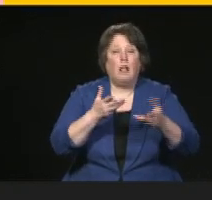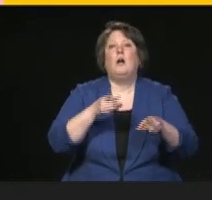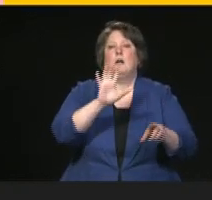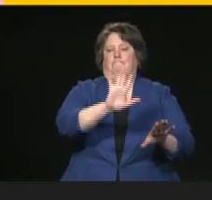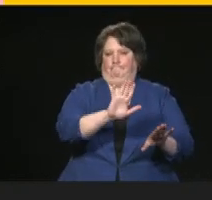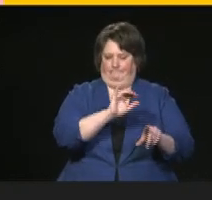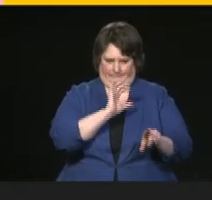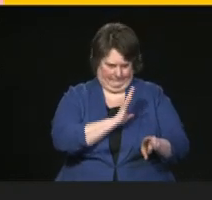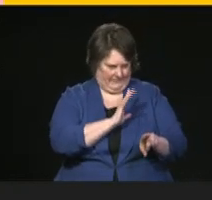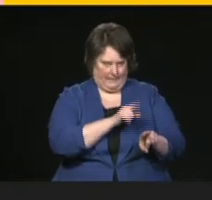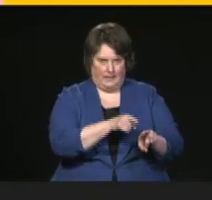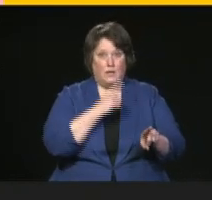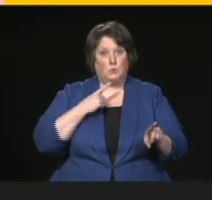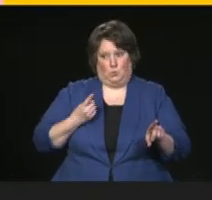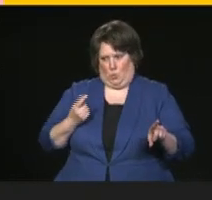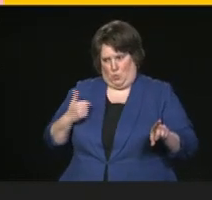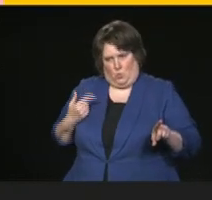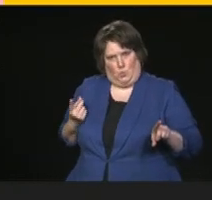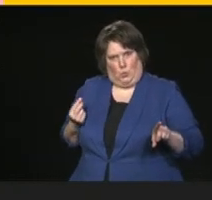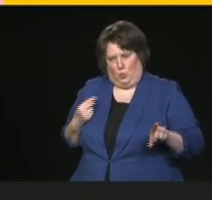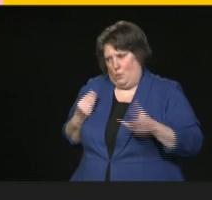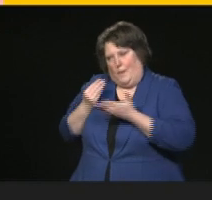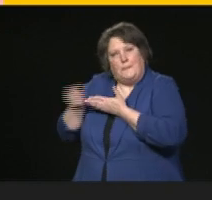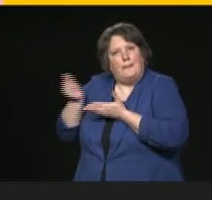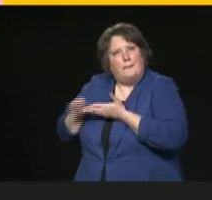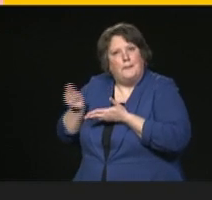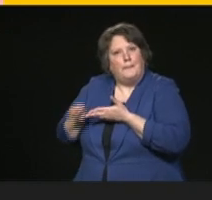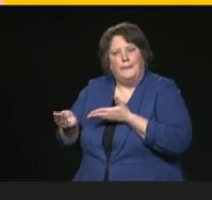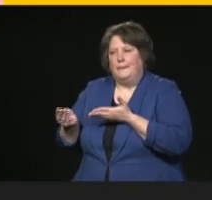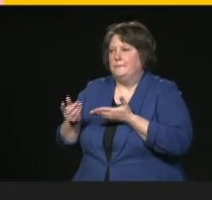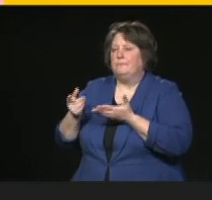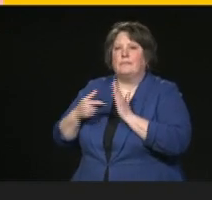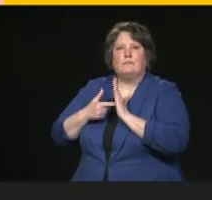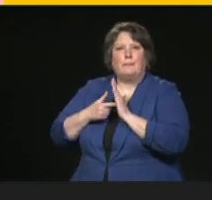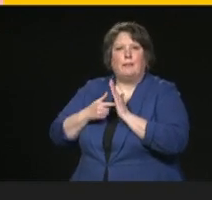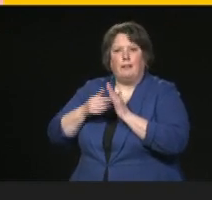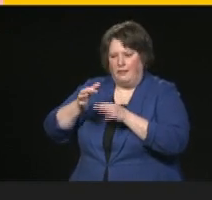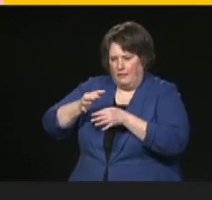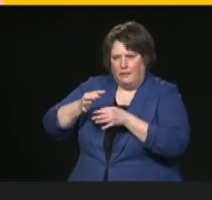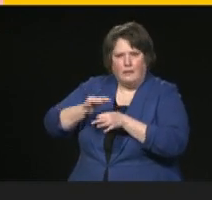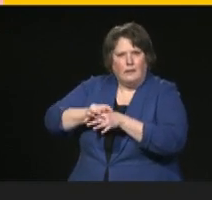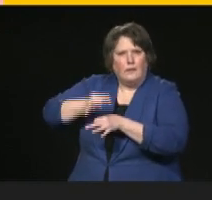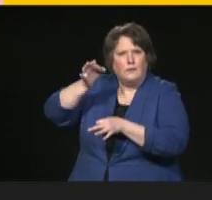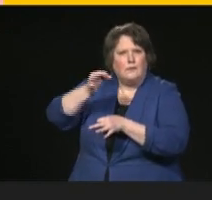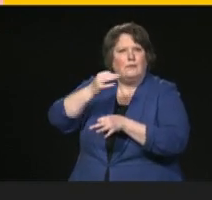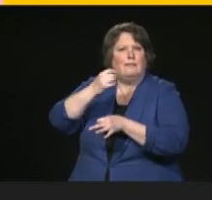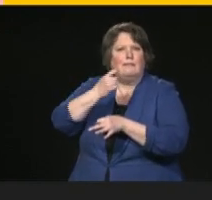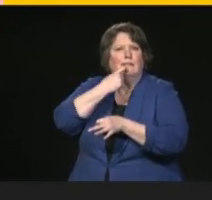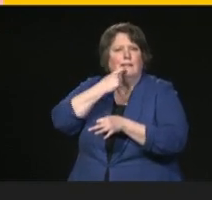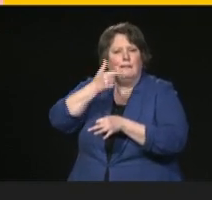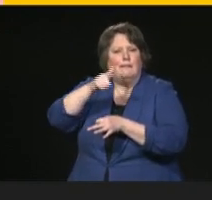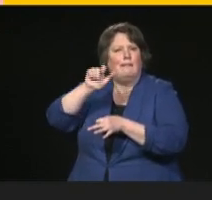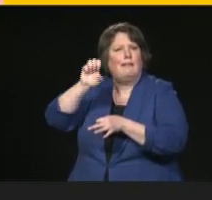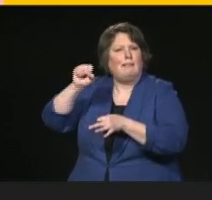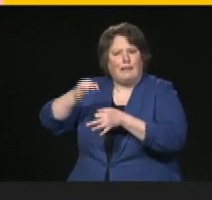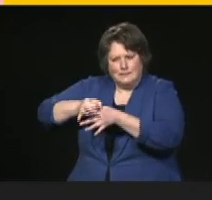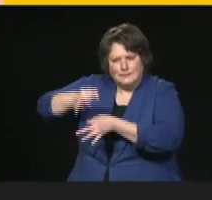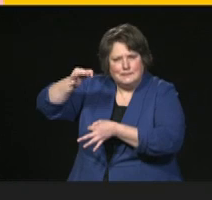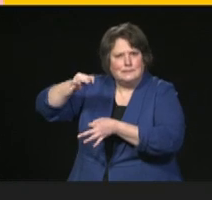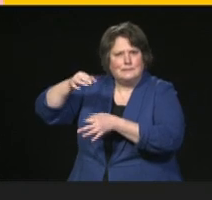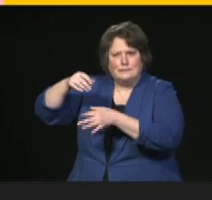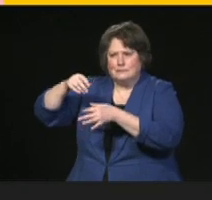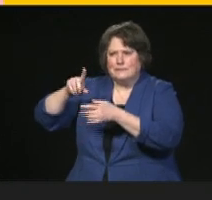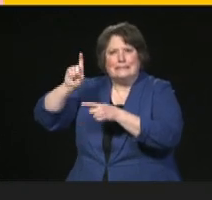resources such as test tubes and other key material for lab